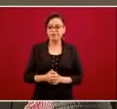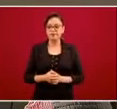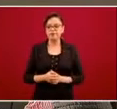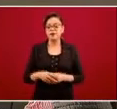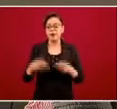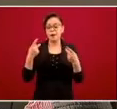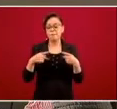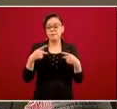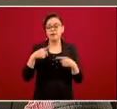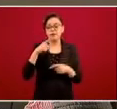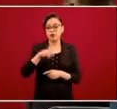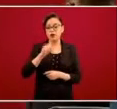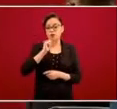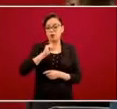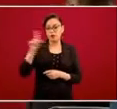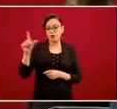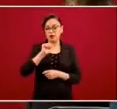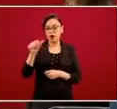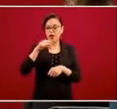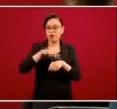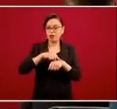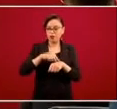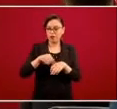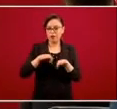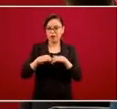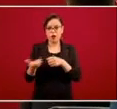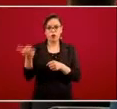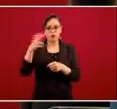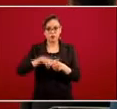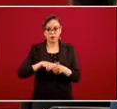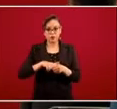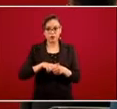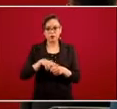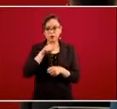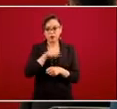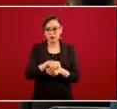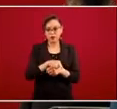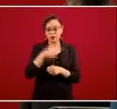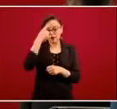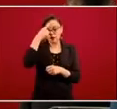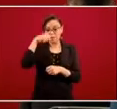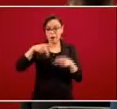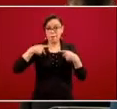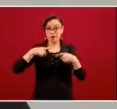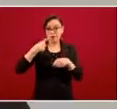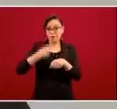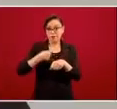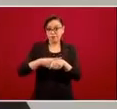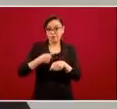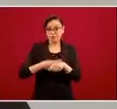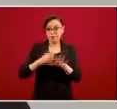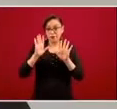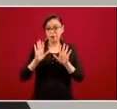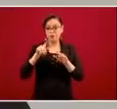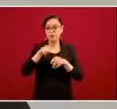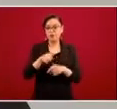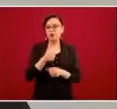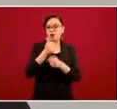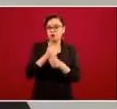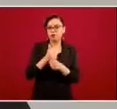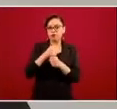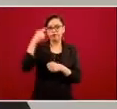And it means to liberate the medical practitioners from the psychological